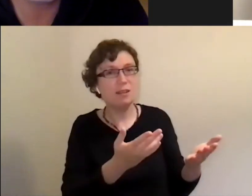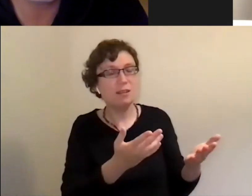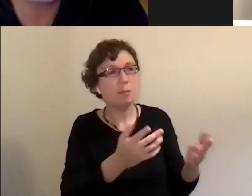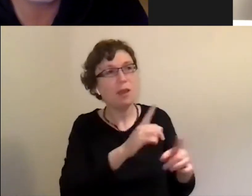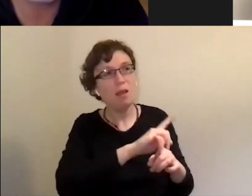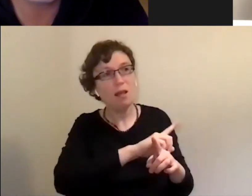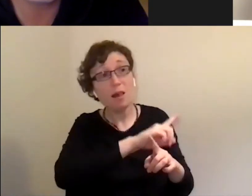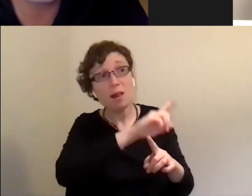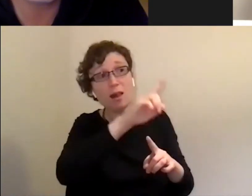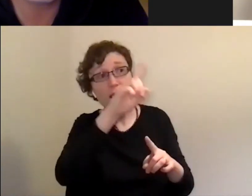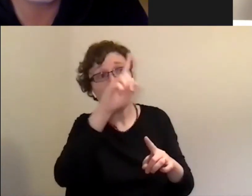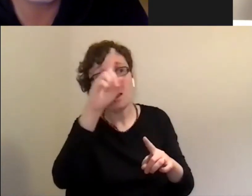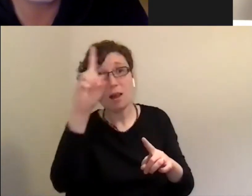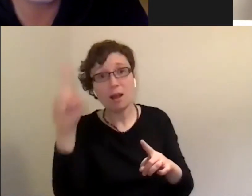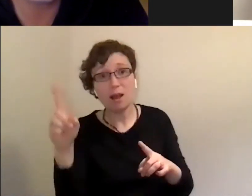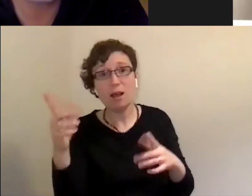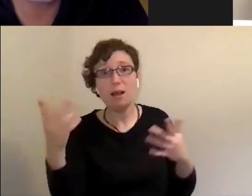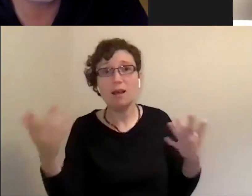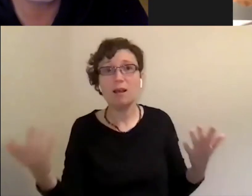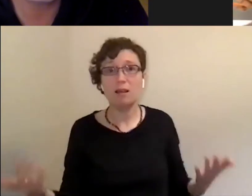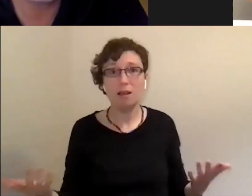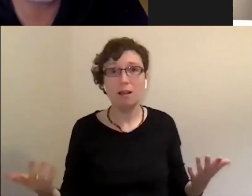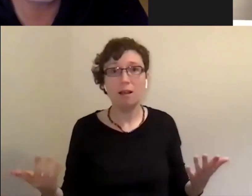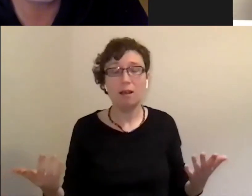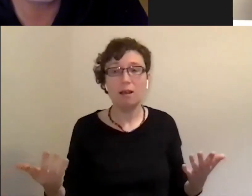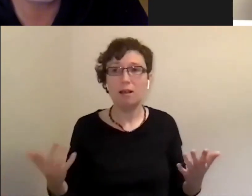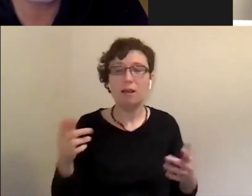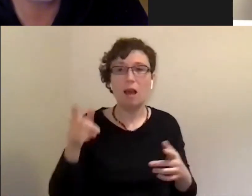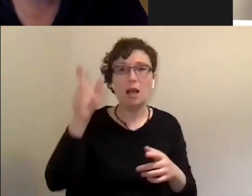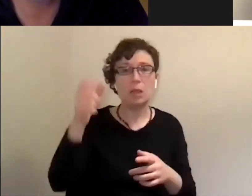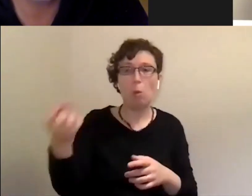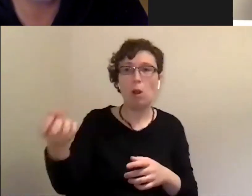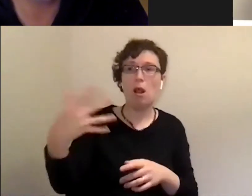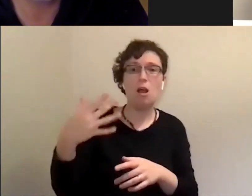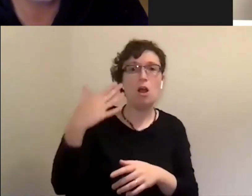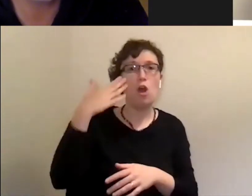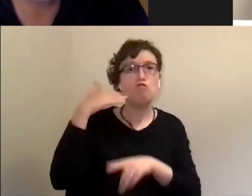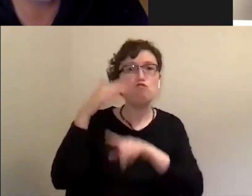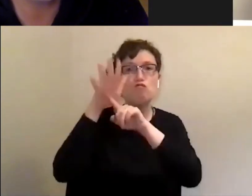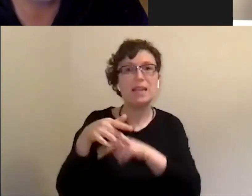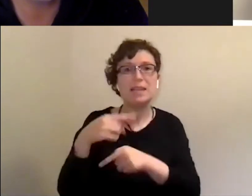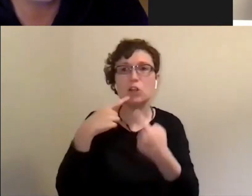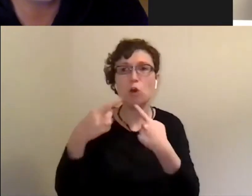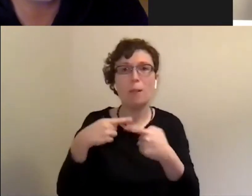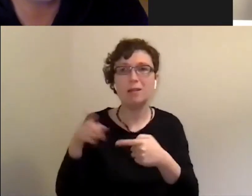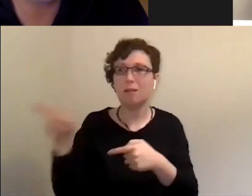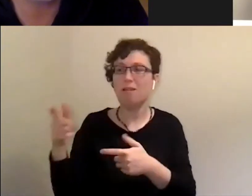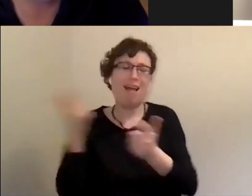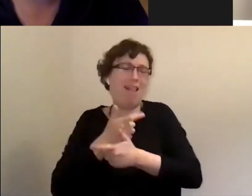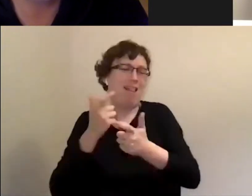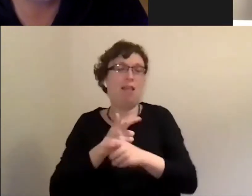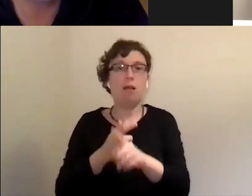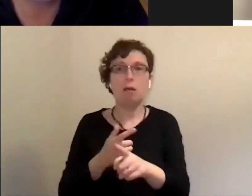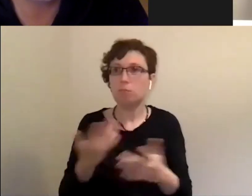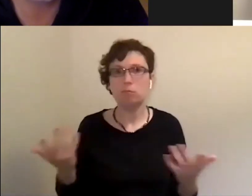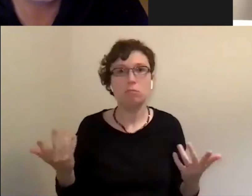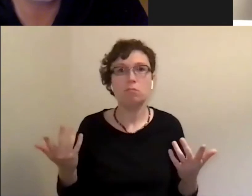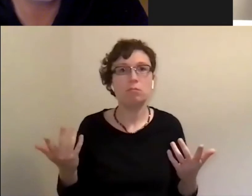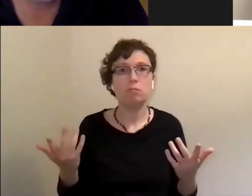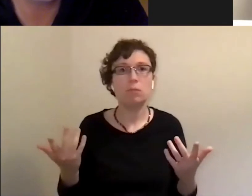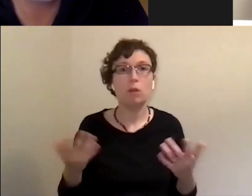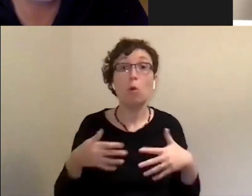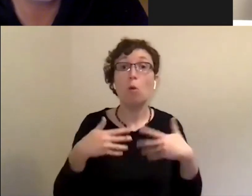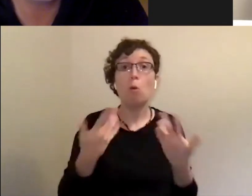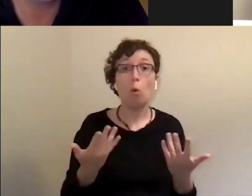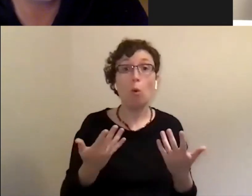when someone says a racist comment, you're laughing at the joke. Or you're working in a company where you can